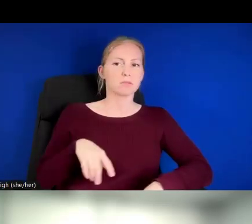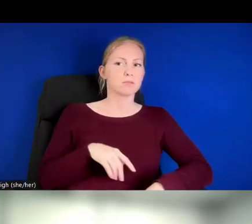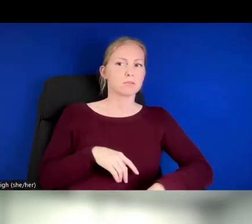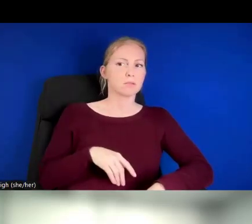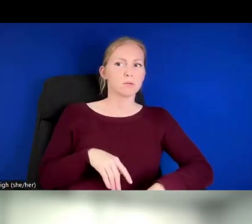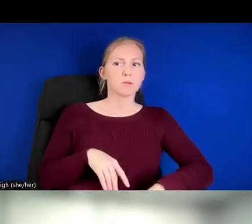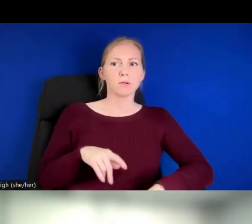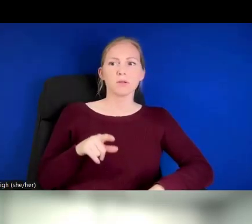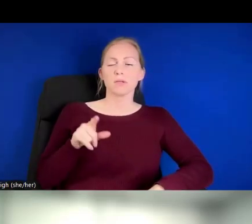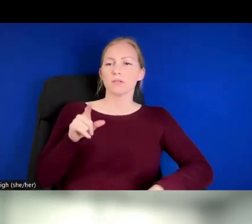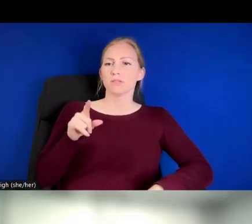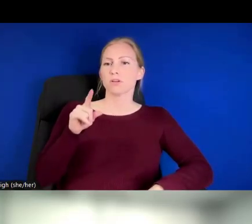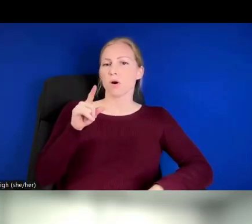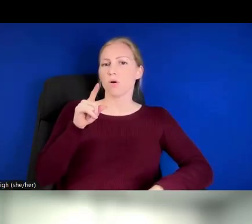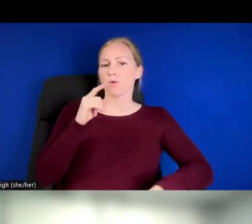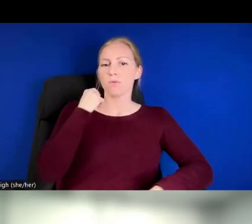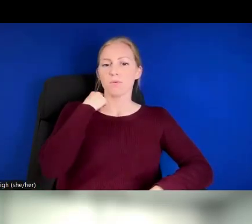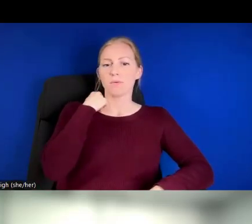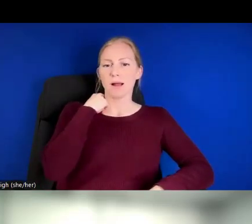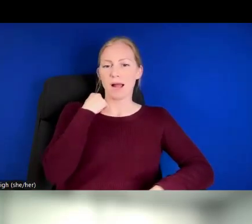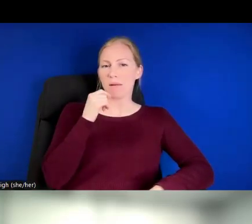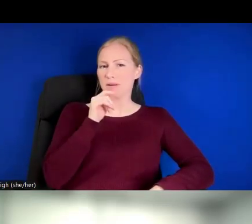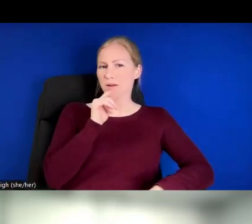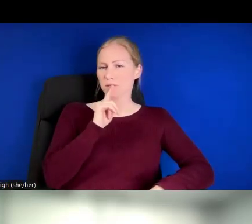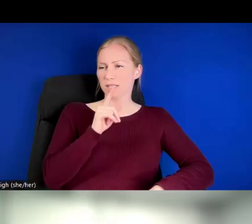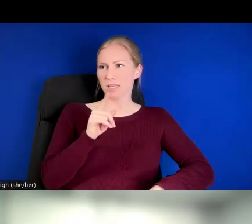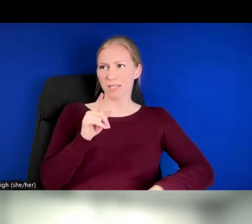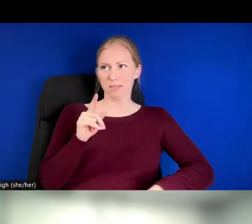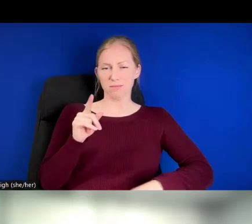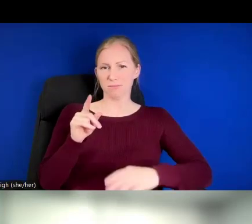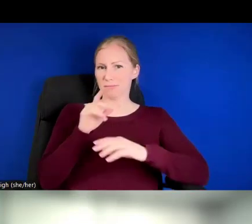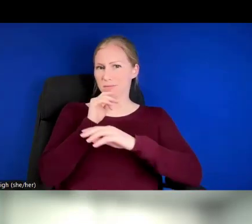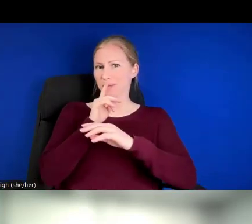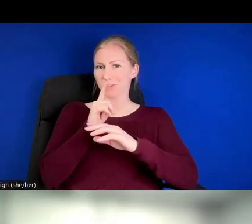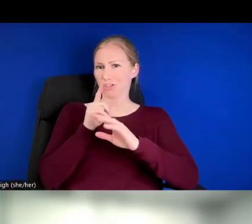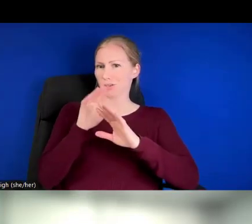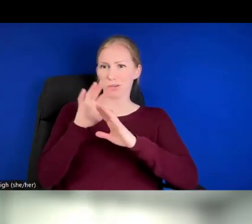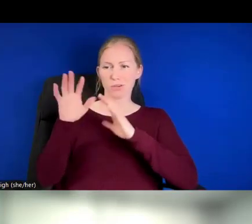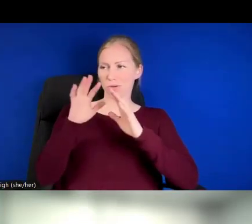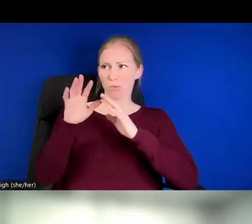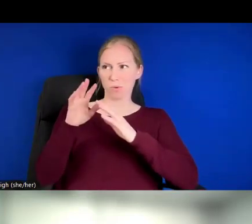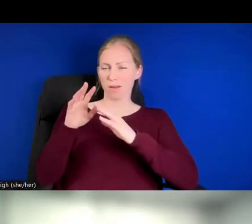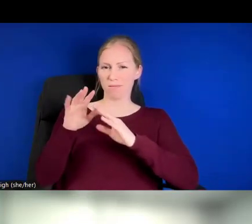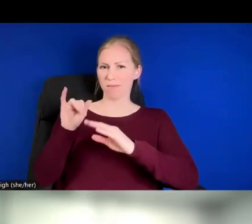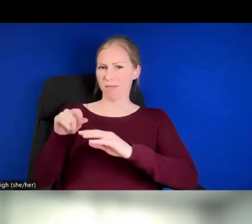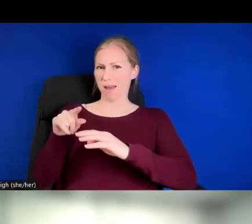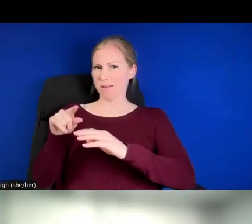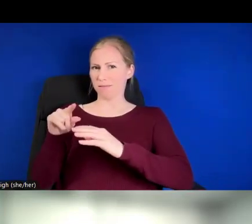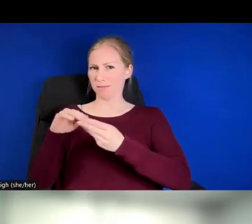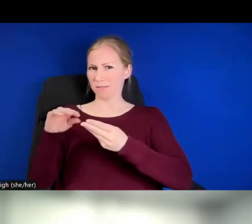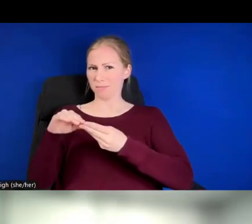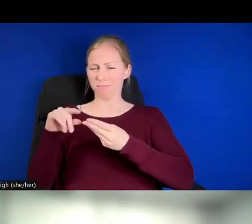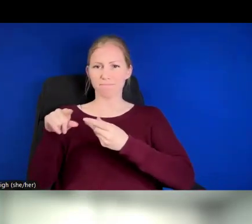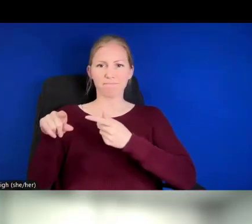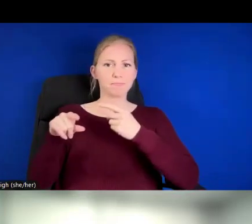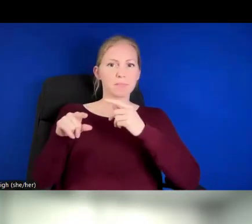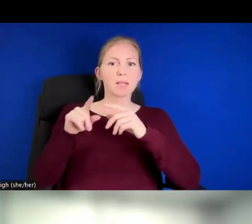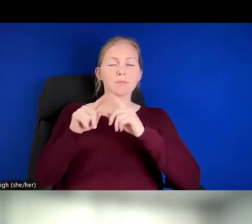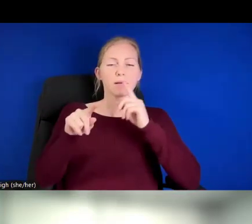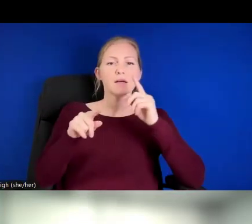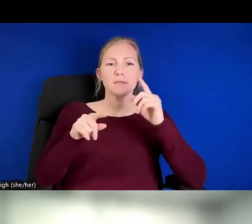entirely sure what that is referring. Um, you know,